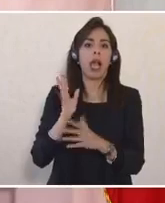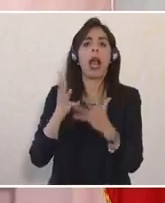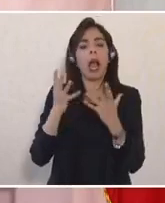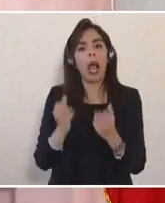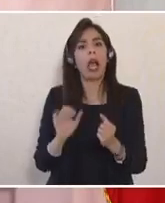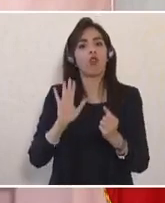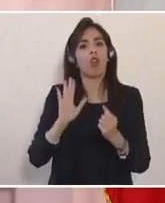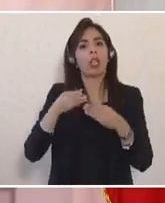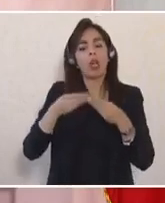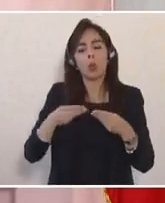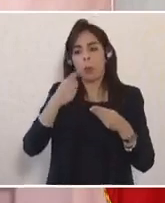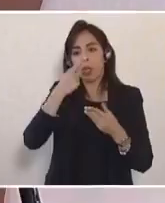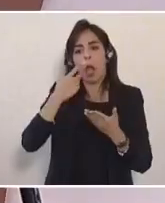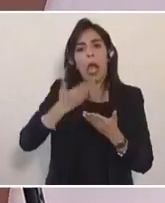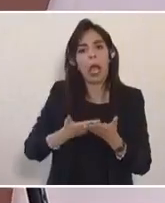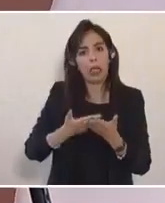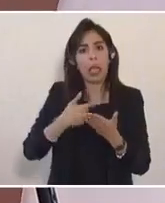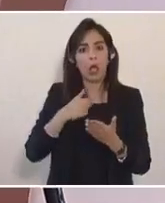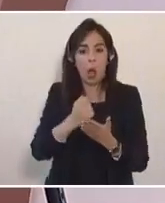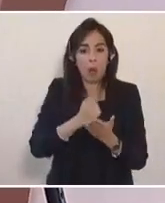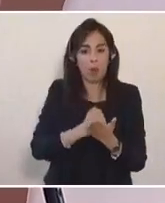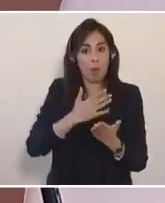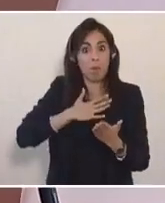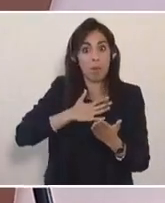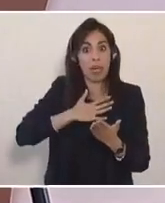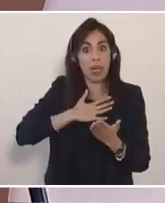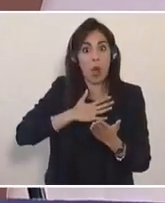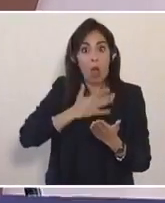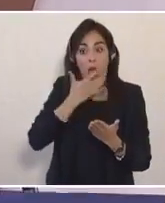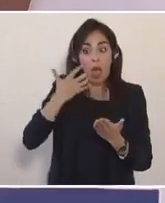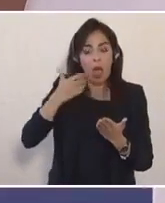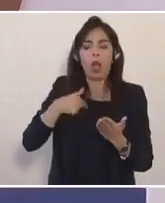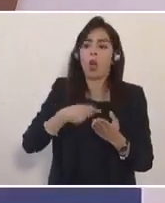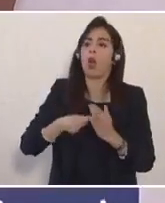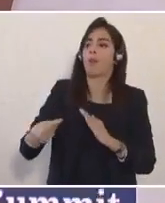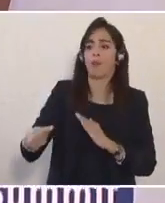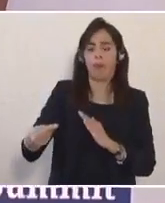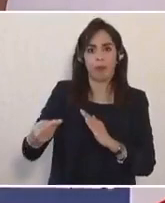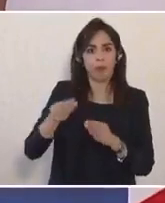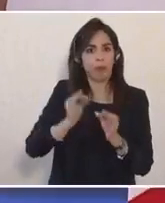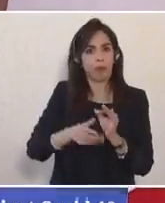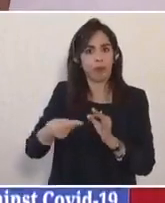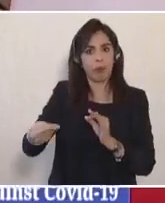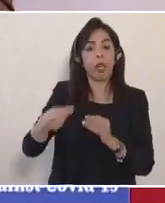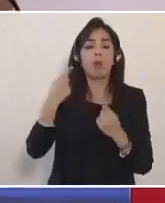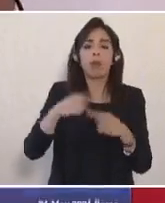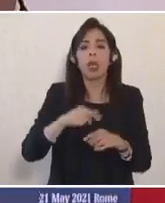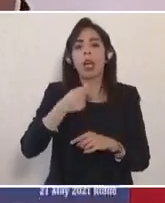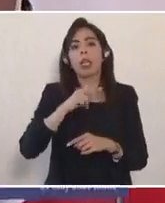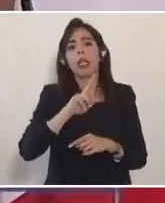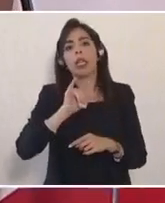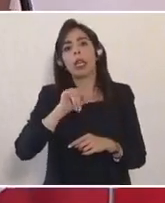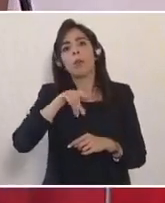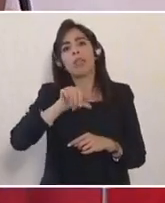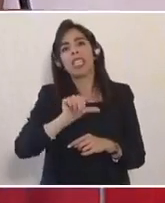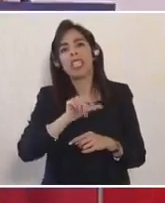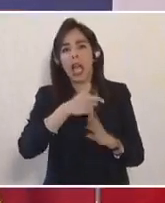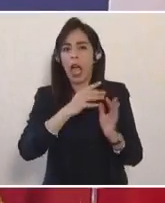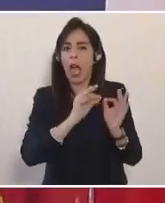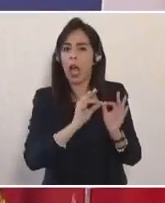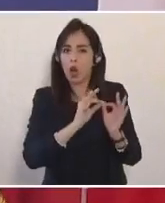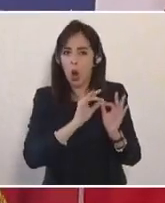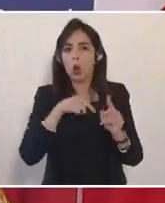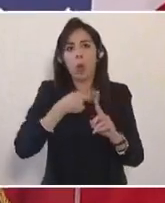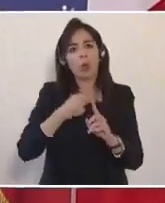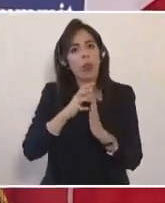compulsory licensing is already foreseen in the TRIPS agreement with the Doha Declaration. This has been reconfirmed by G20 today. This is